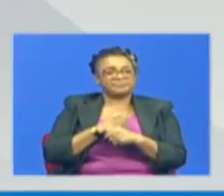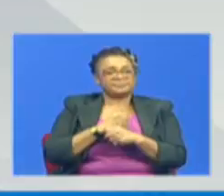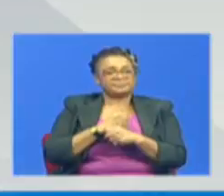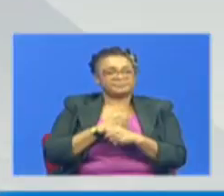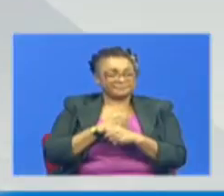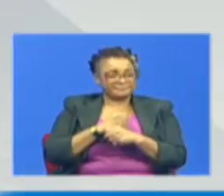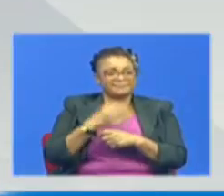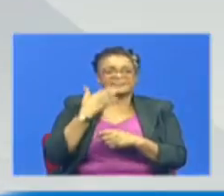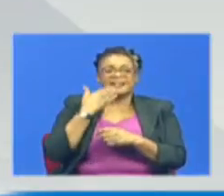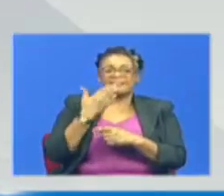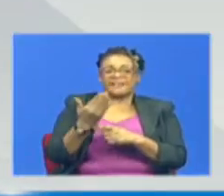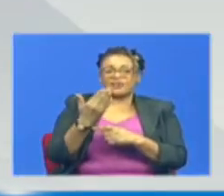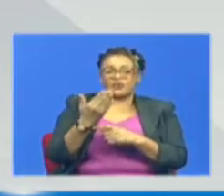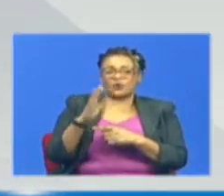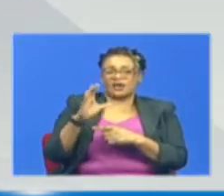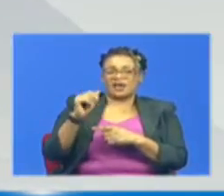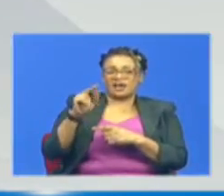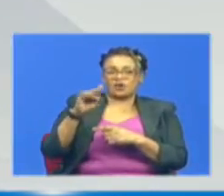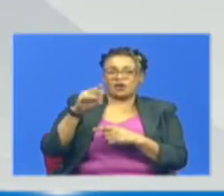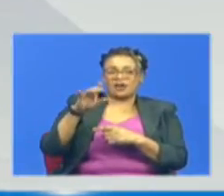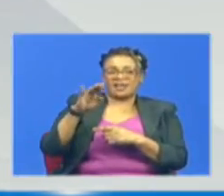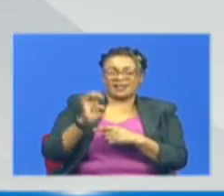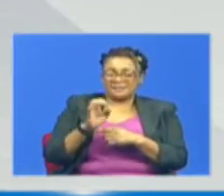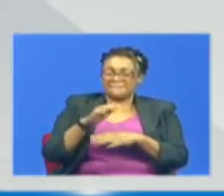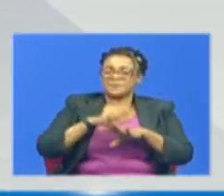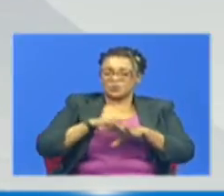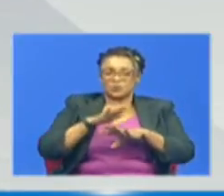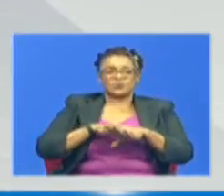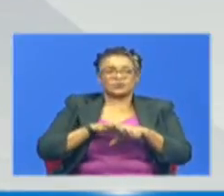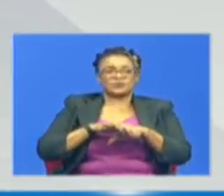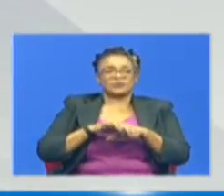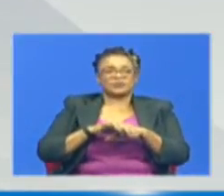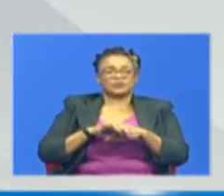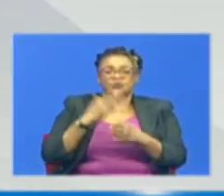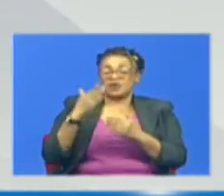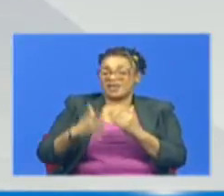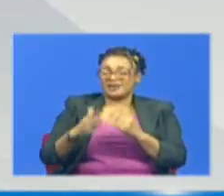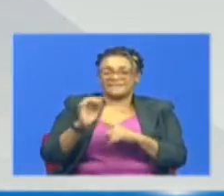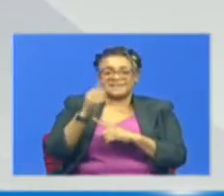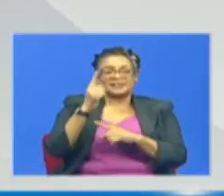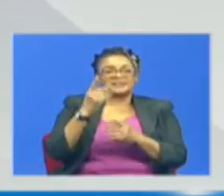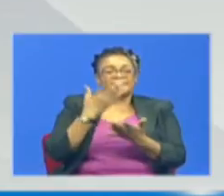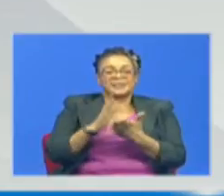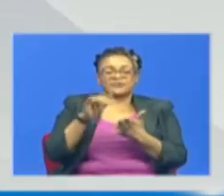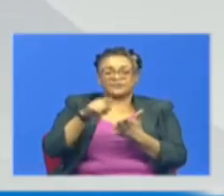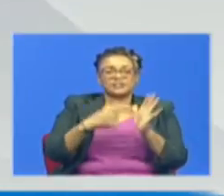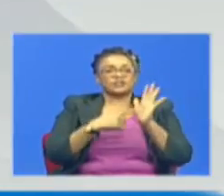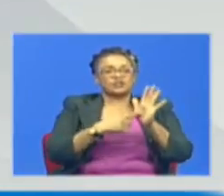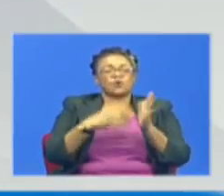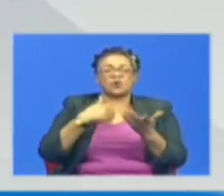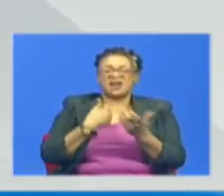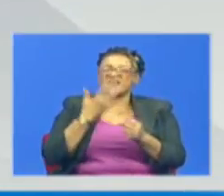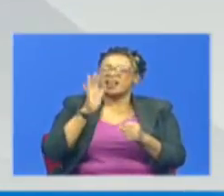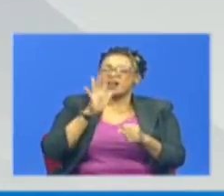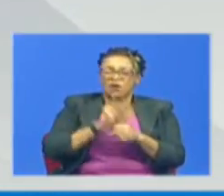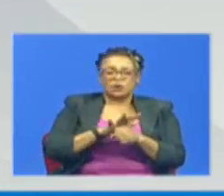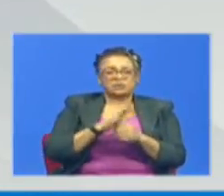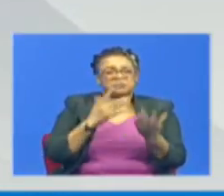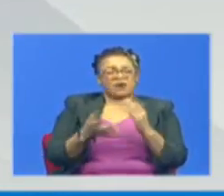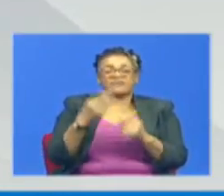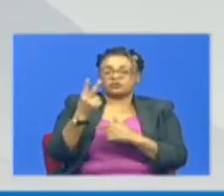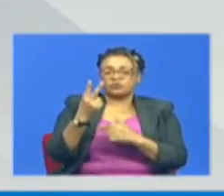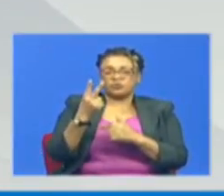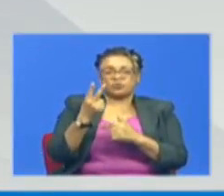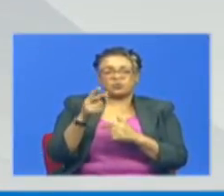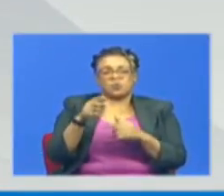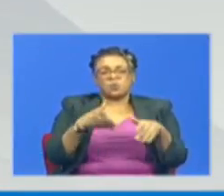Thank you very much, Caroline. And that is a good place to end the first part of this show. We'll be having a lot more. We've got two more parts of this to go on and